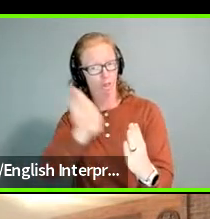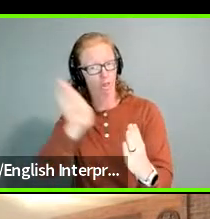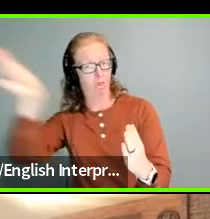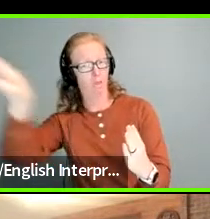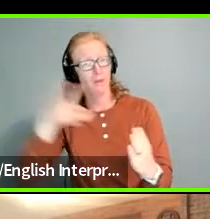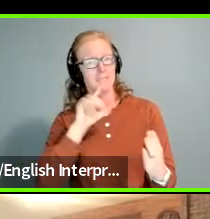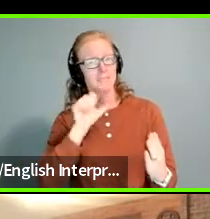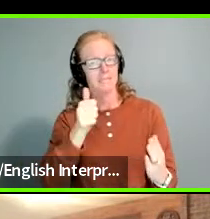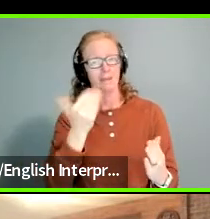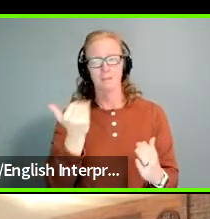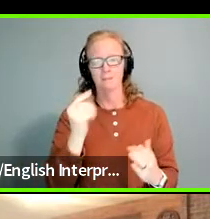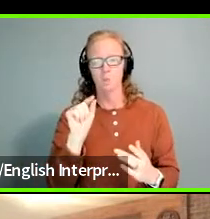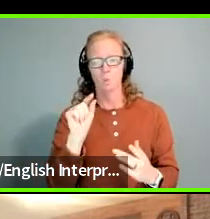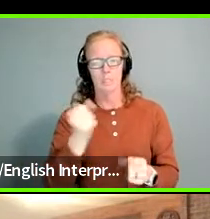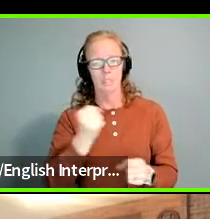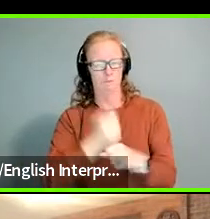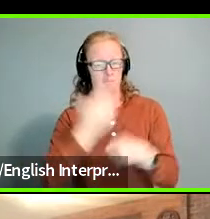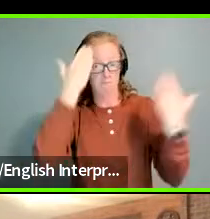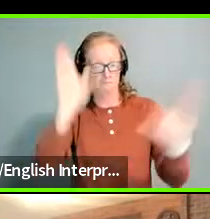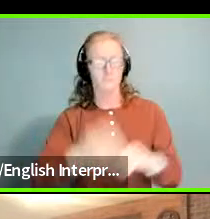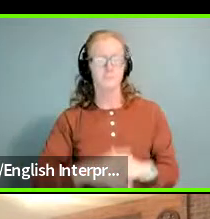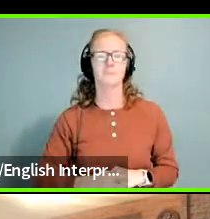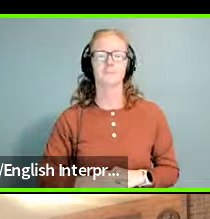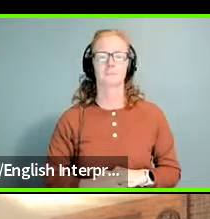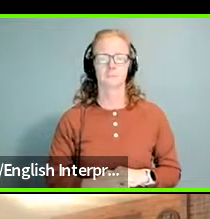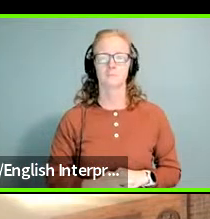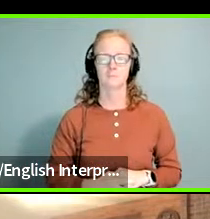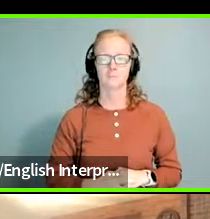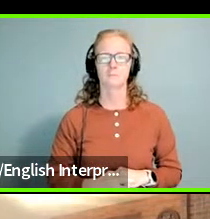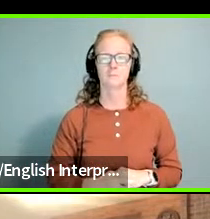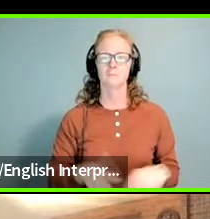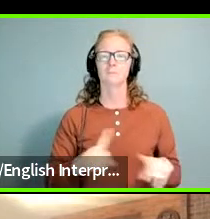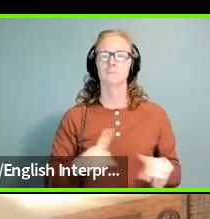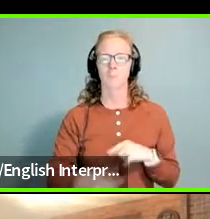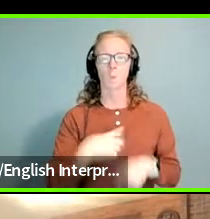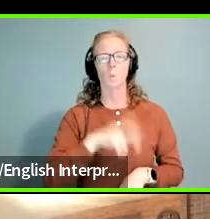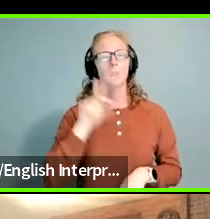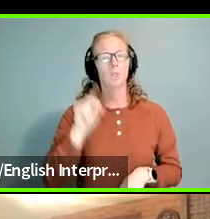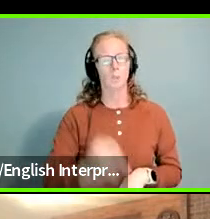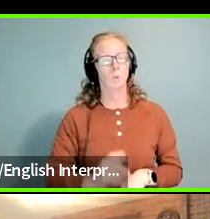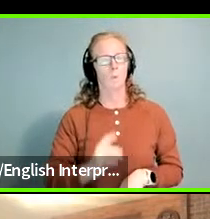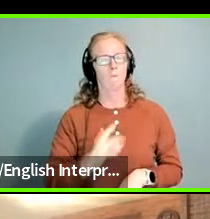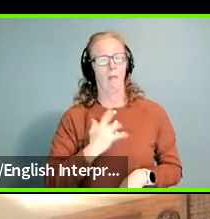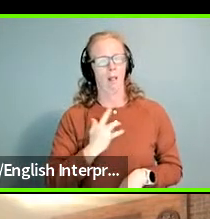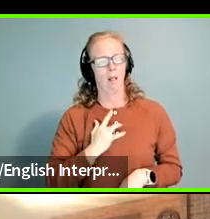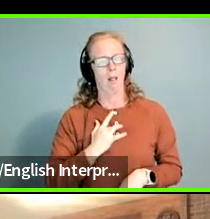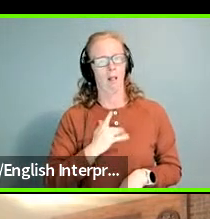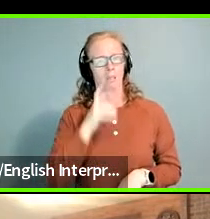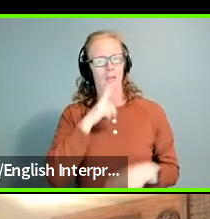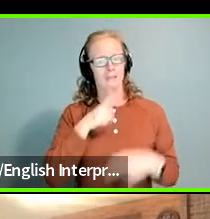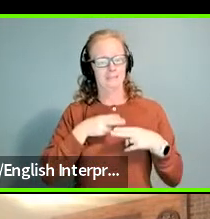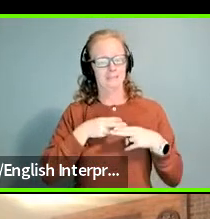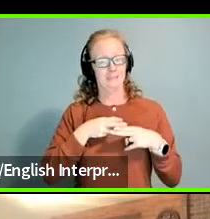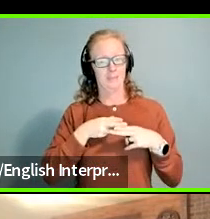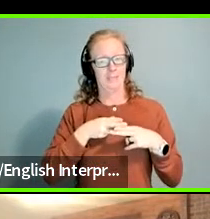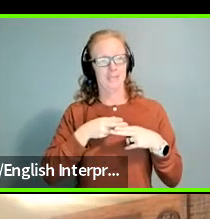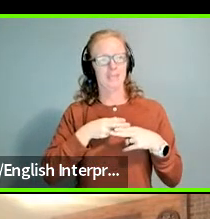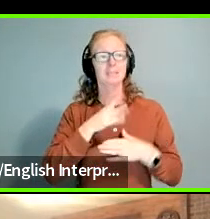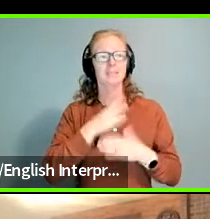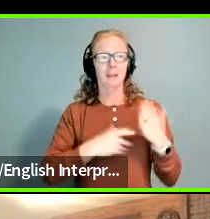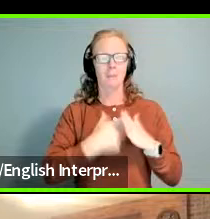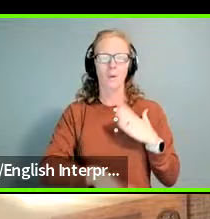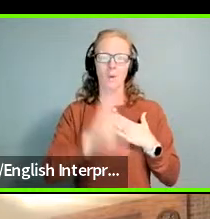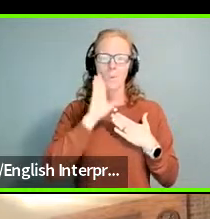next 10, 15, 20 years. We do think that in the short term, some of these costs